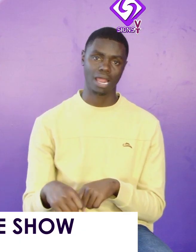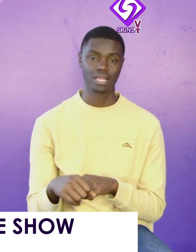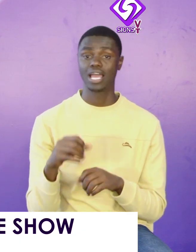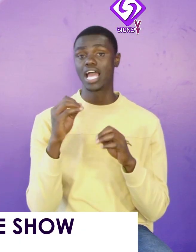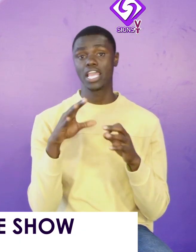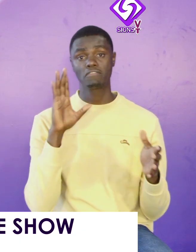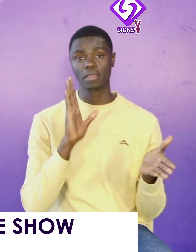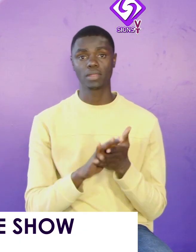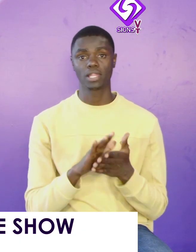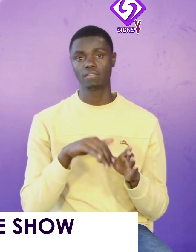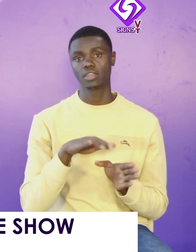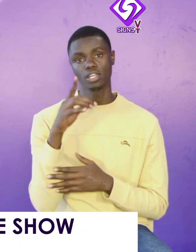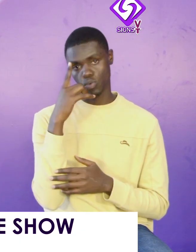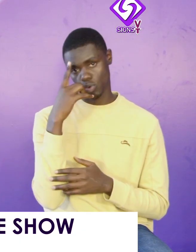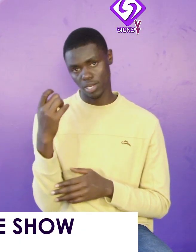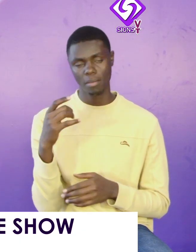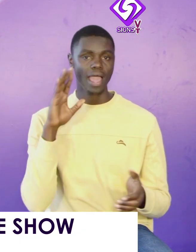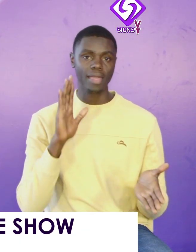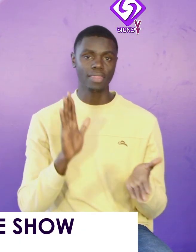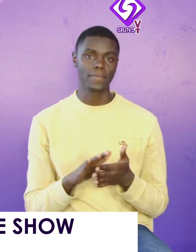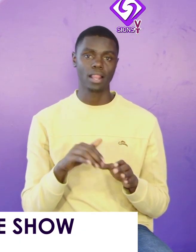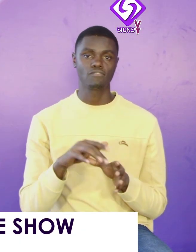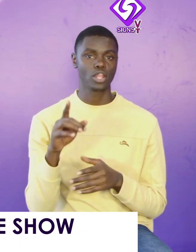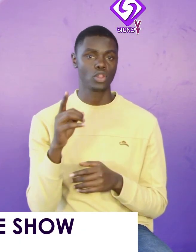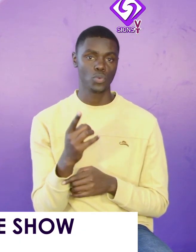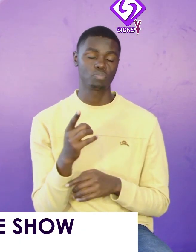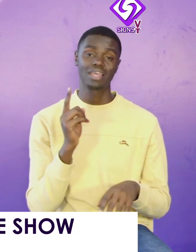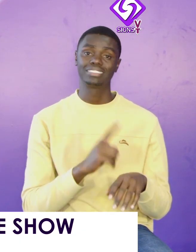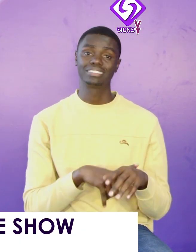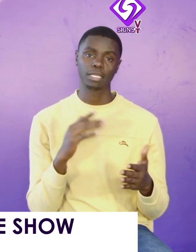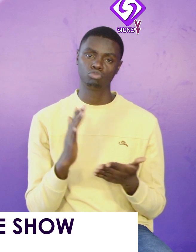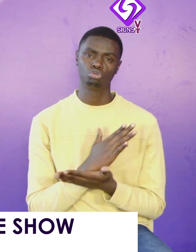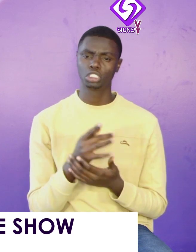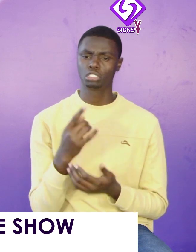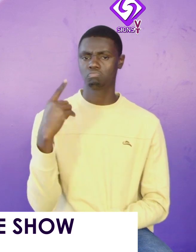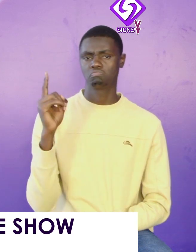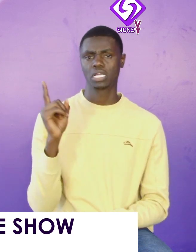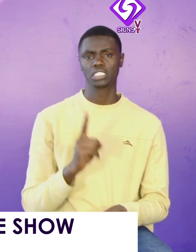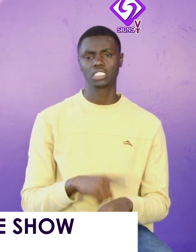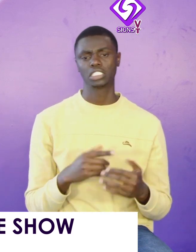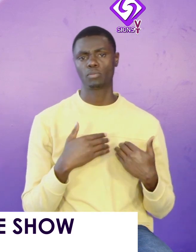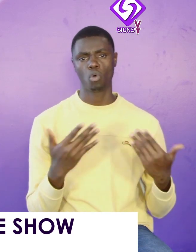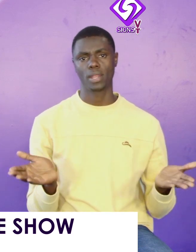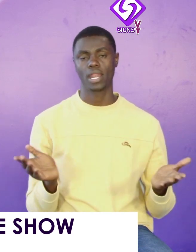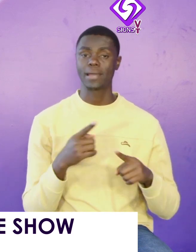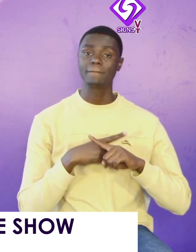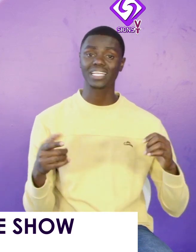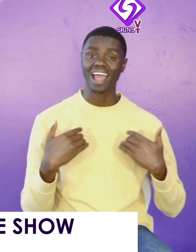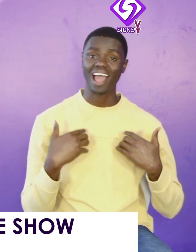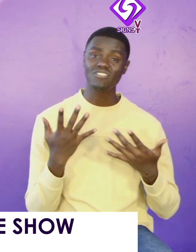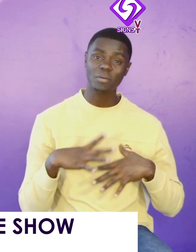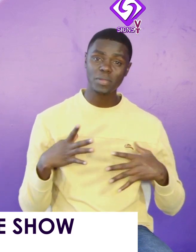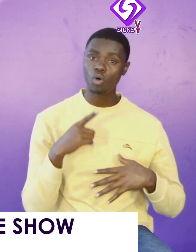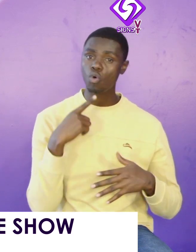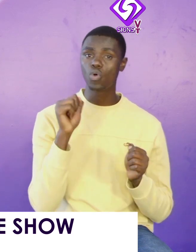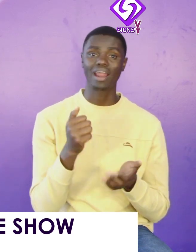believe in your dream and they believe in you. The moment you share correctly. The moment you open up. But there are people who can just